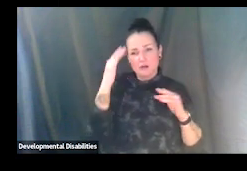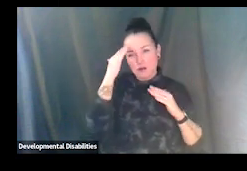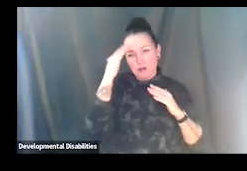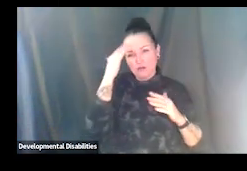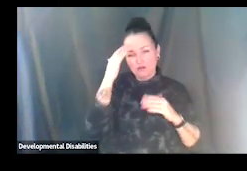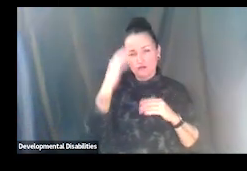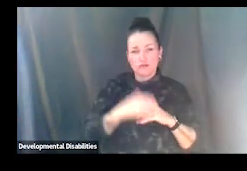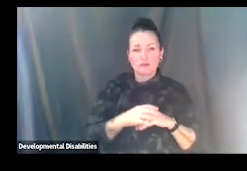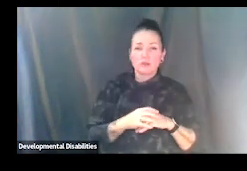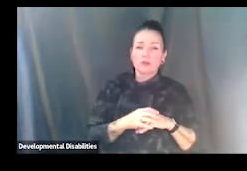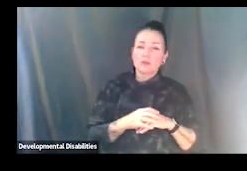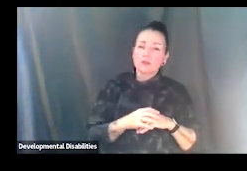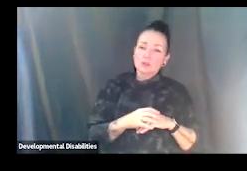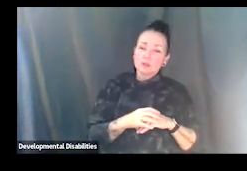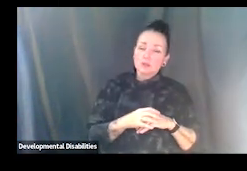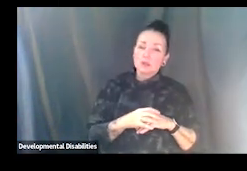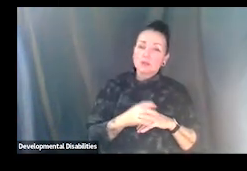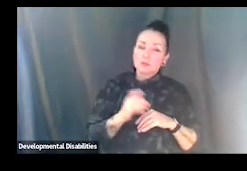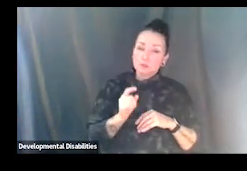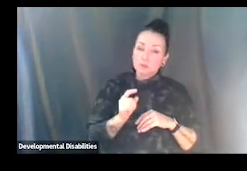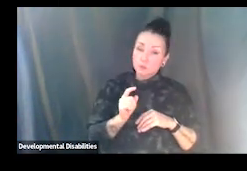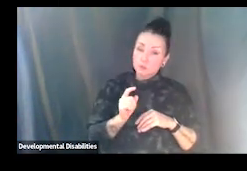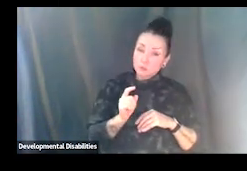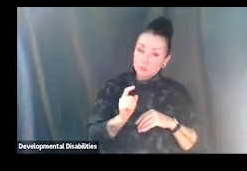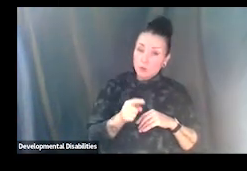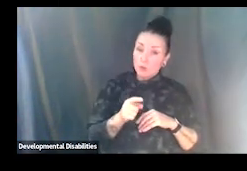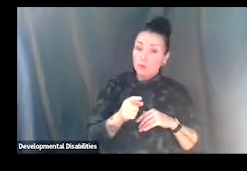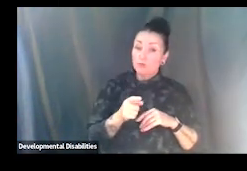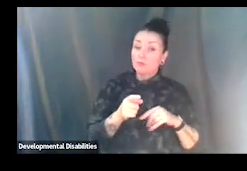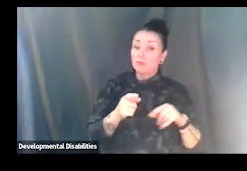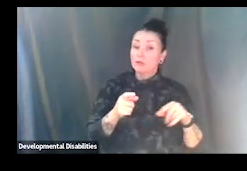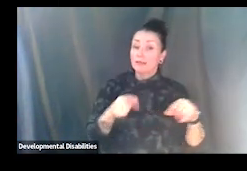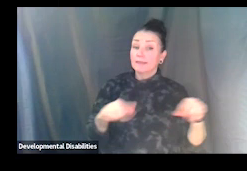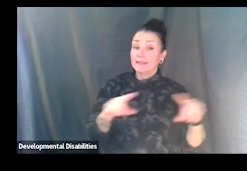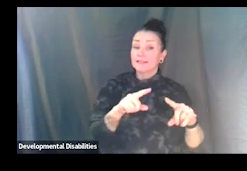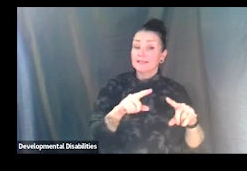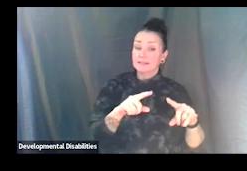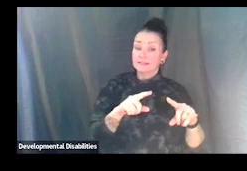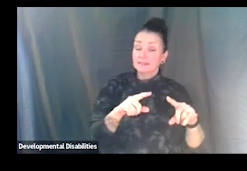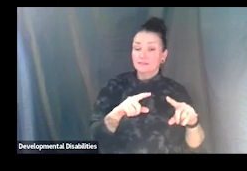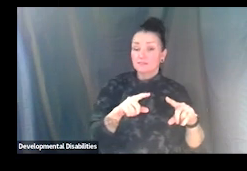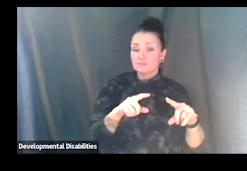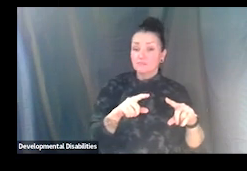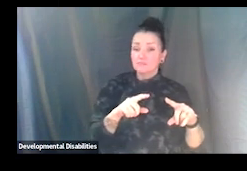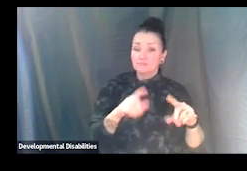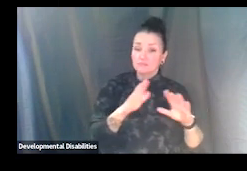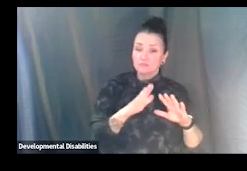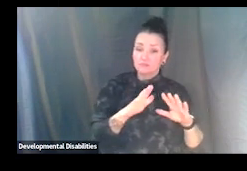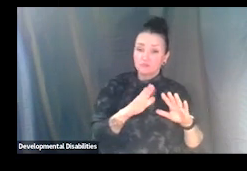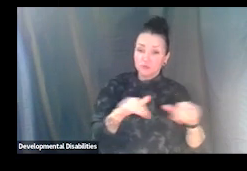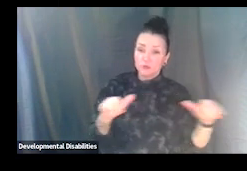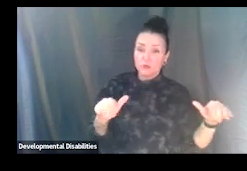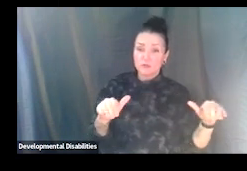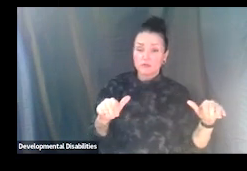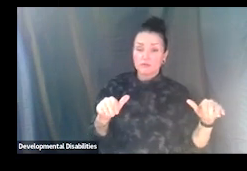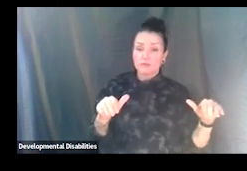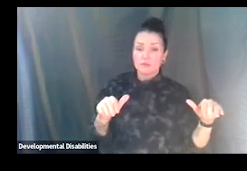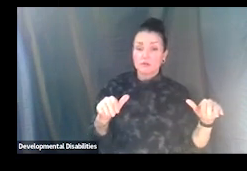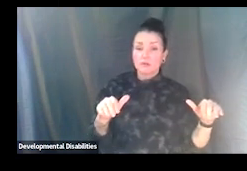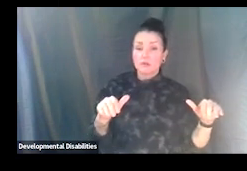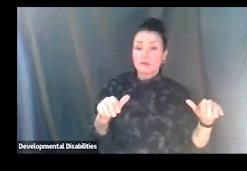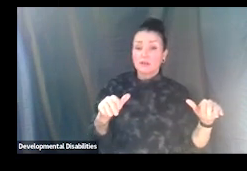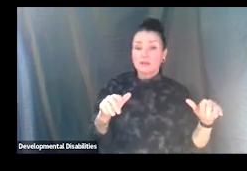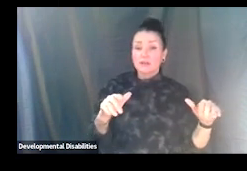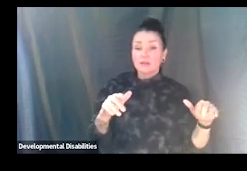autism and intellectual disabilities, so developmental disabilities as a whole, from randomized, double-blind, placebo-controlled trials than any other type of